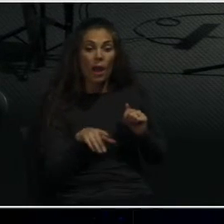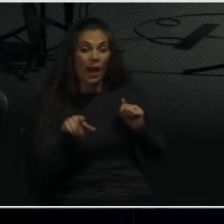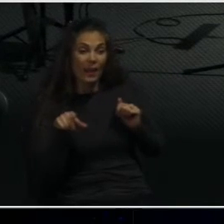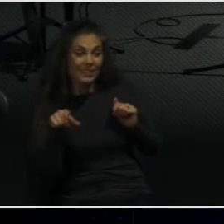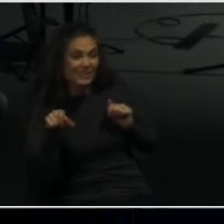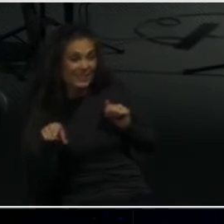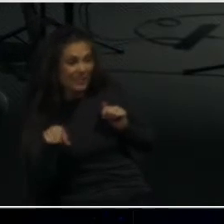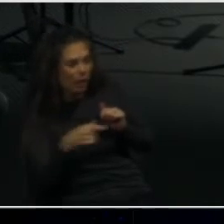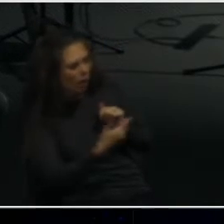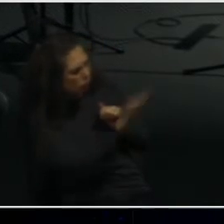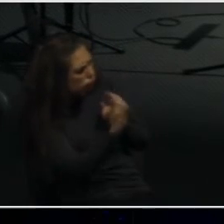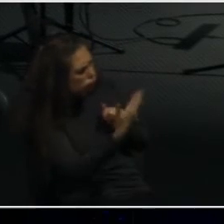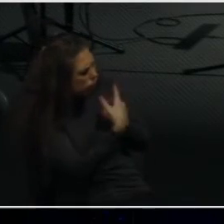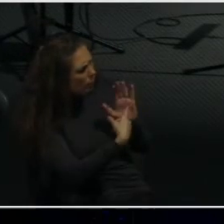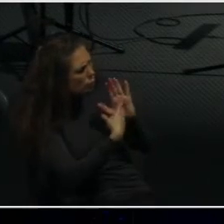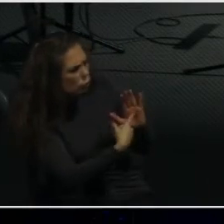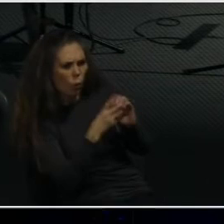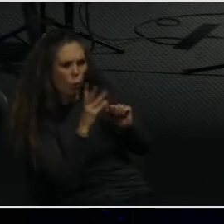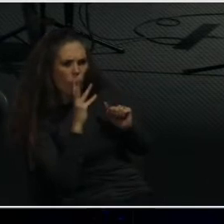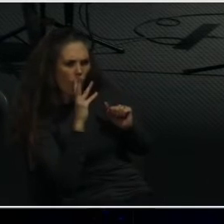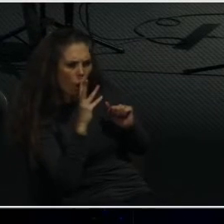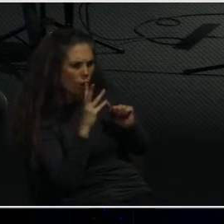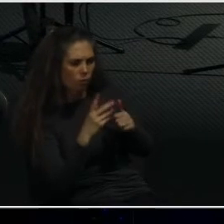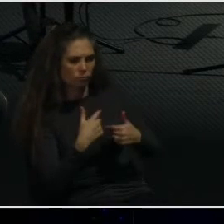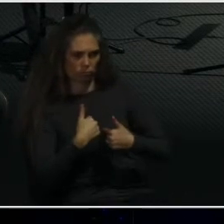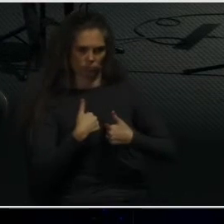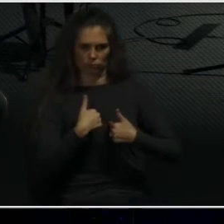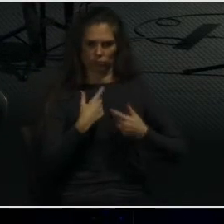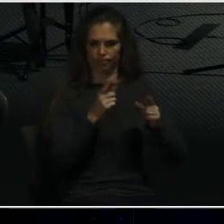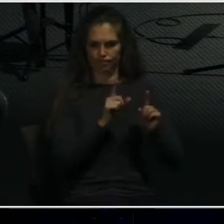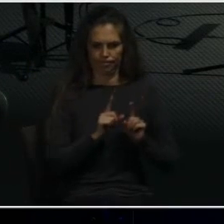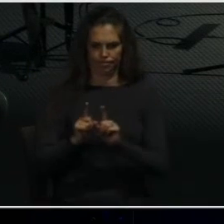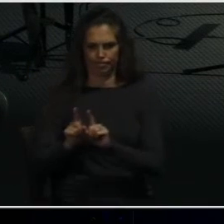this water that's flowing out of the temple.